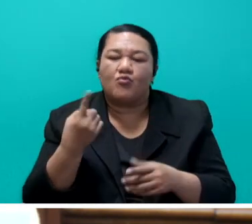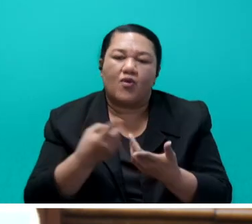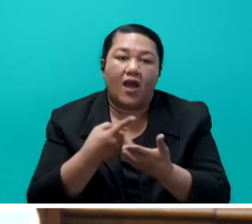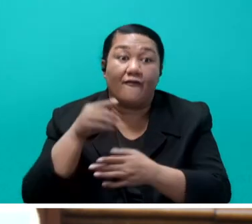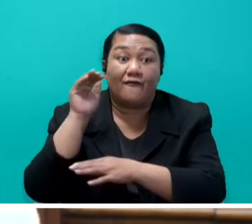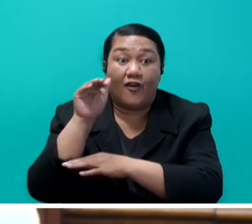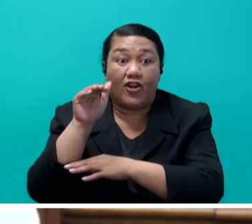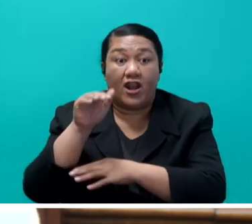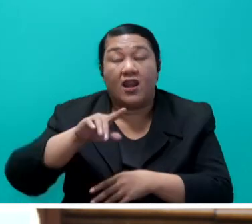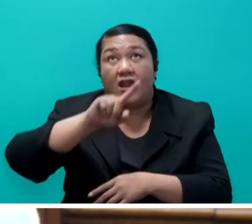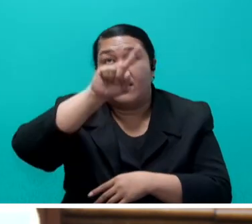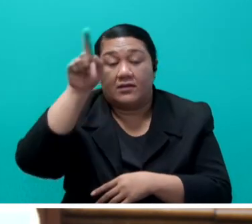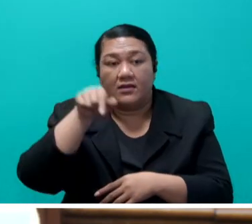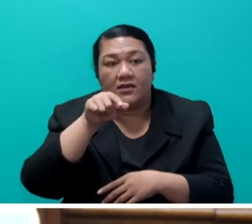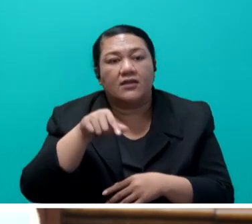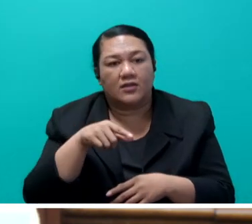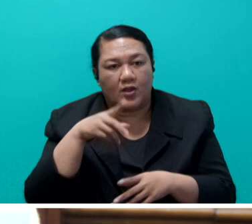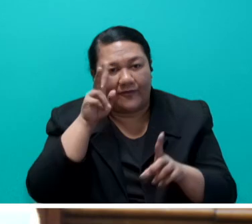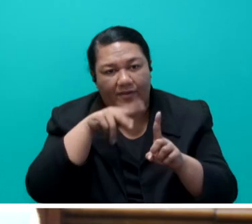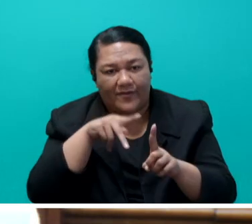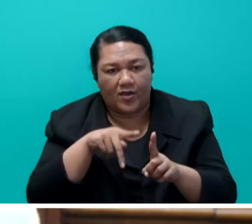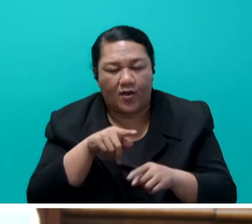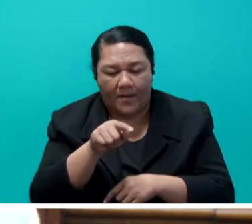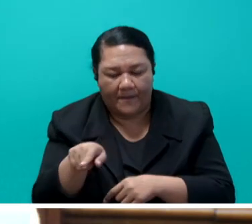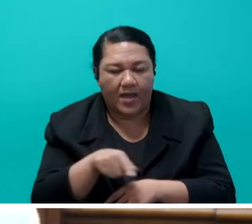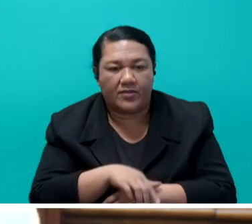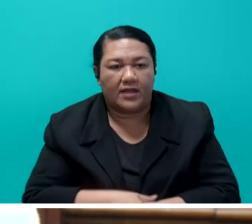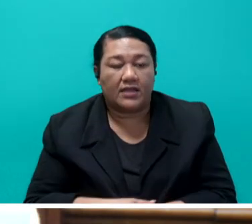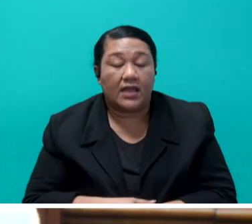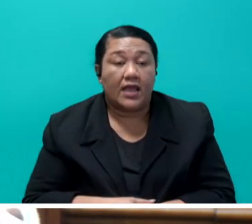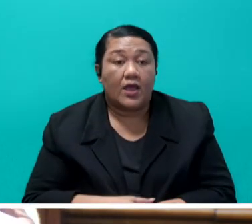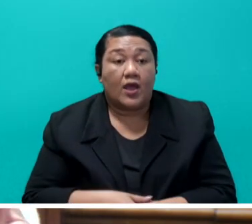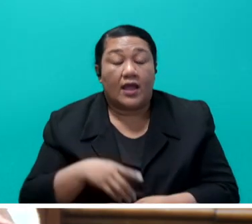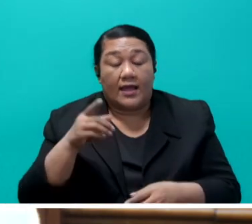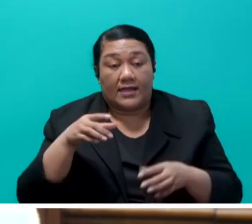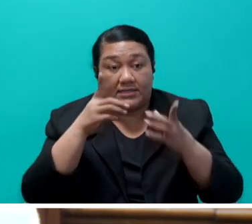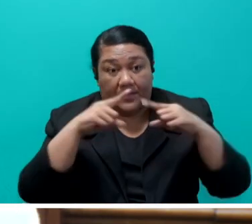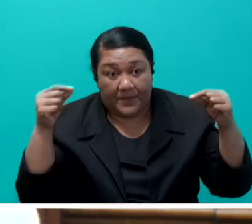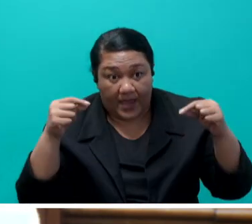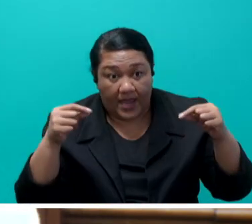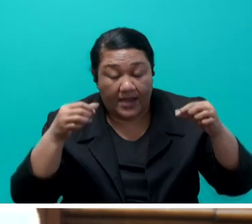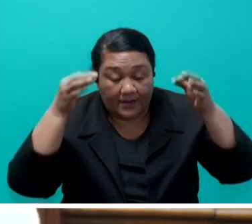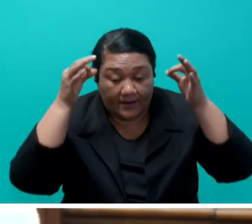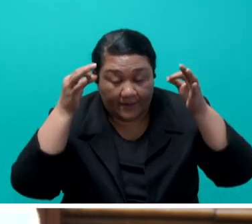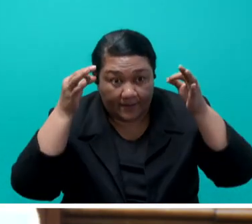Furthermore, Mr. Speaker, sir, Japan came to the decision after exhausting all other